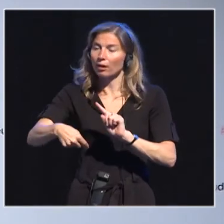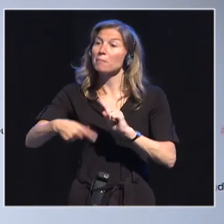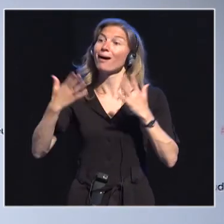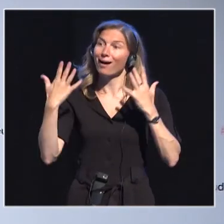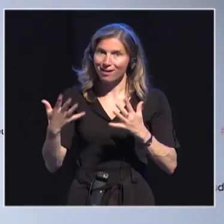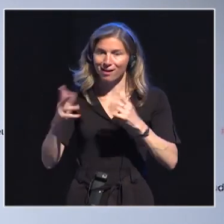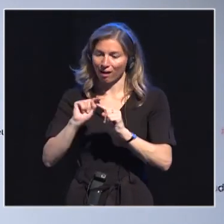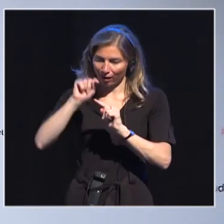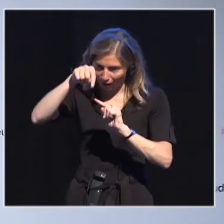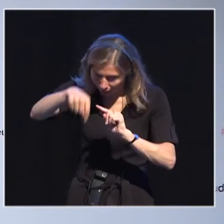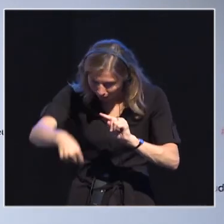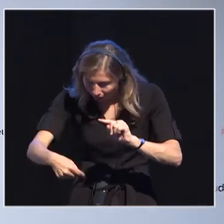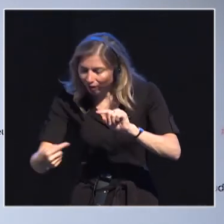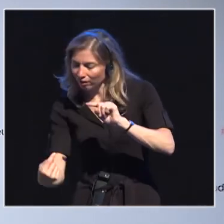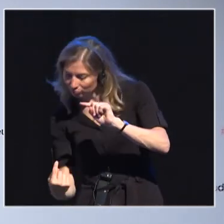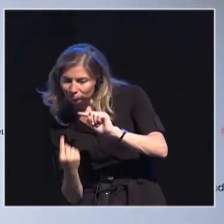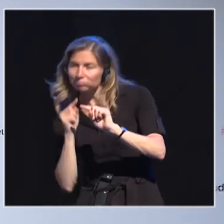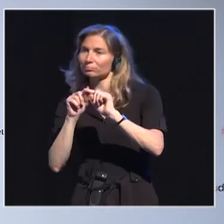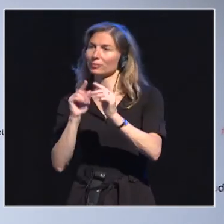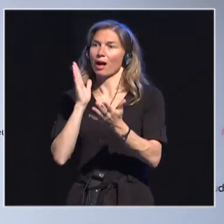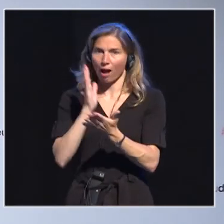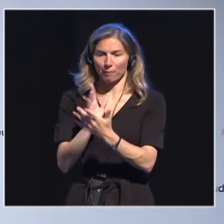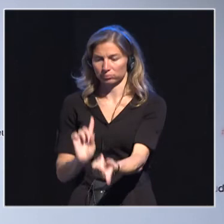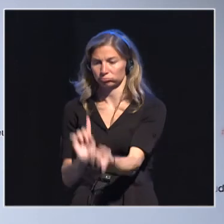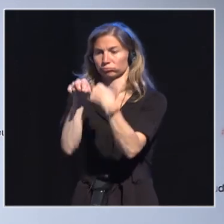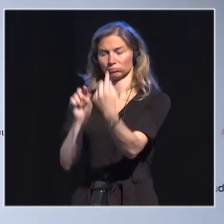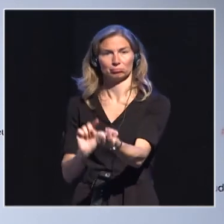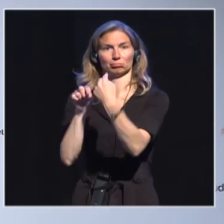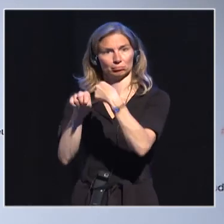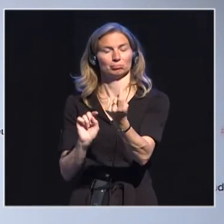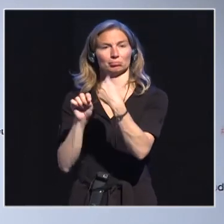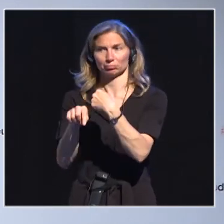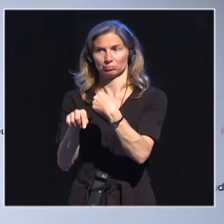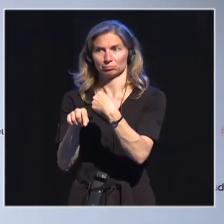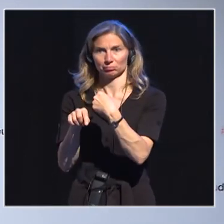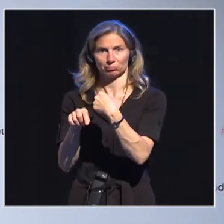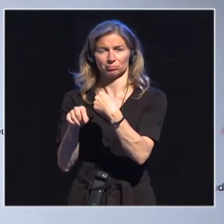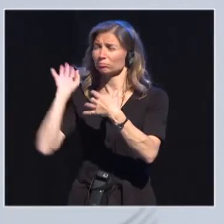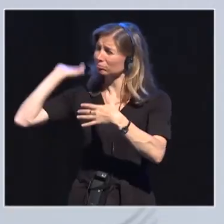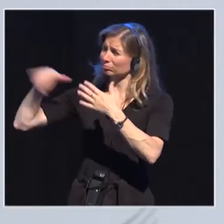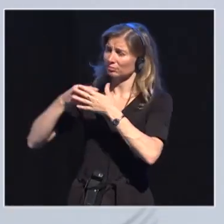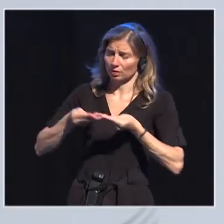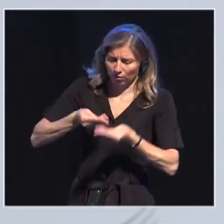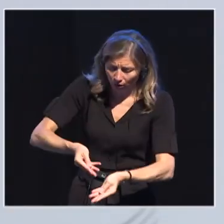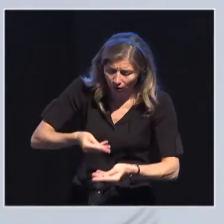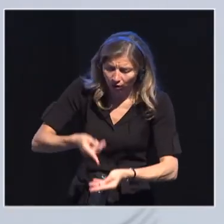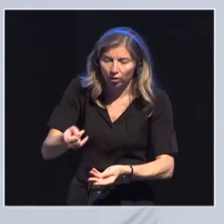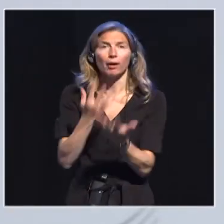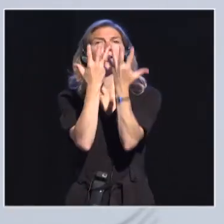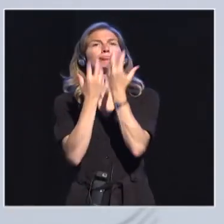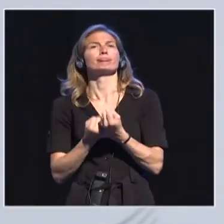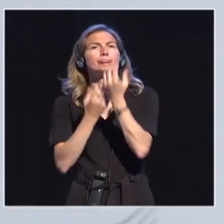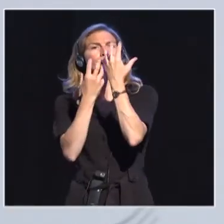things developed in the Western world and being consumed in the rest of the world. This is changing. If you look at mobile